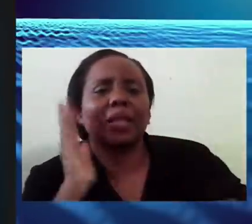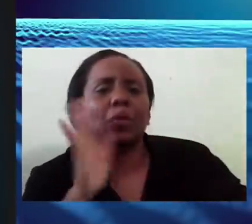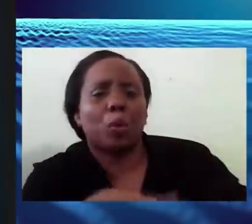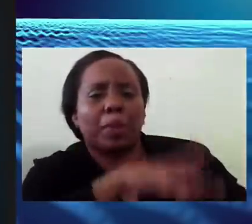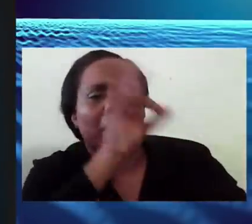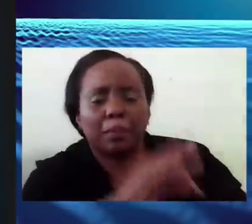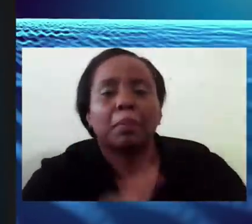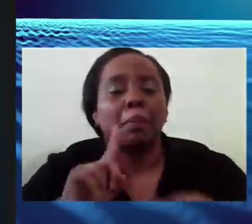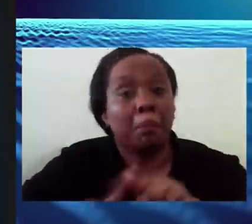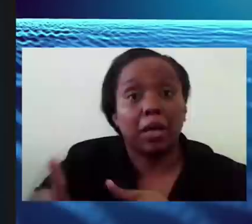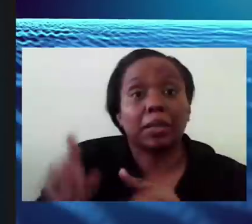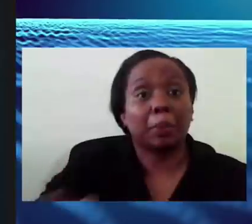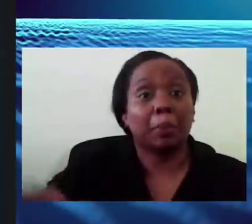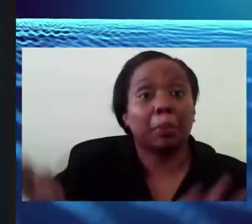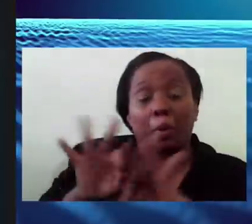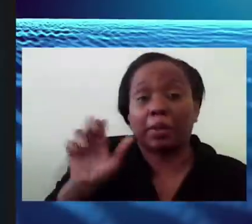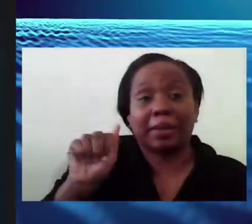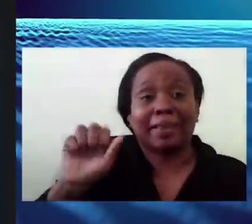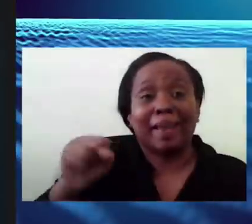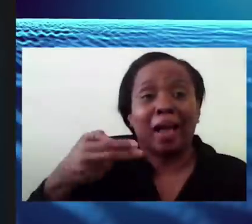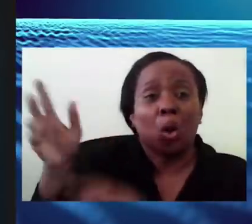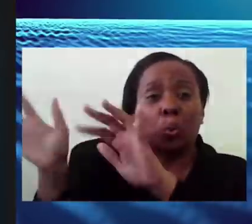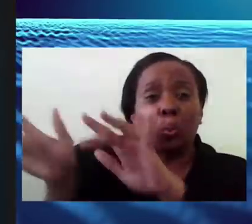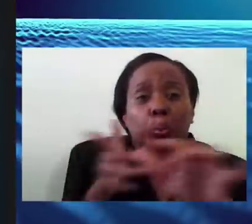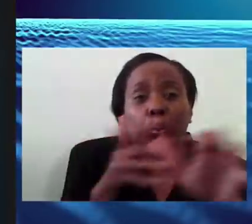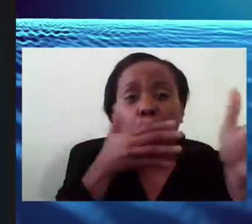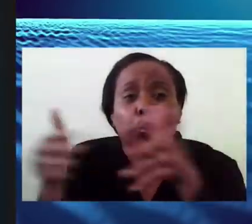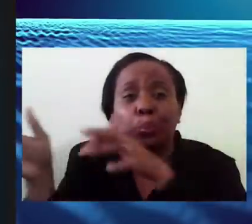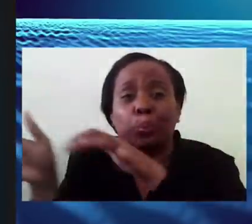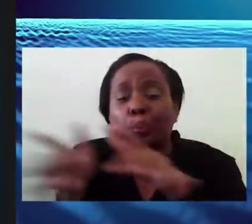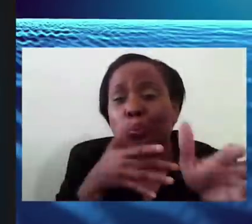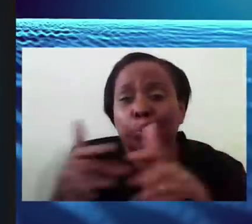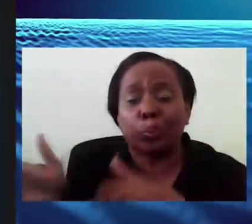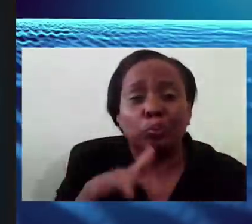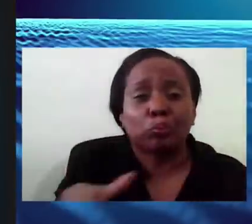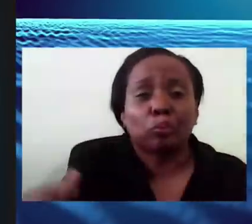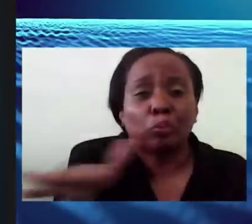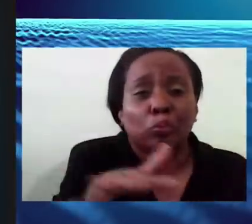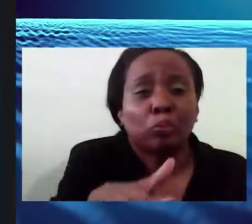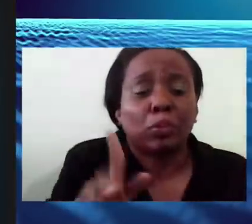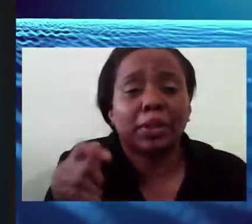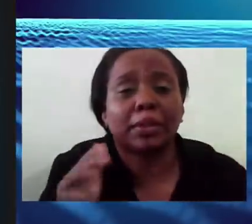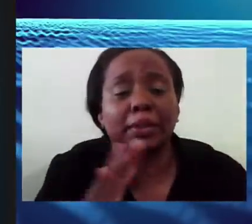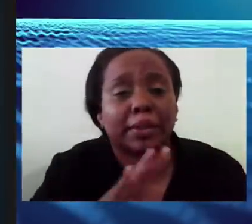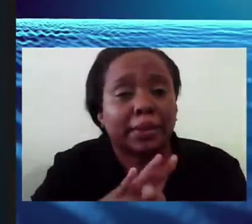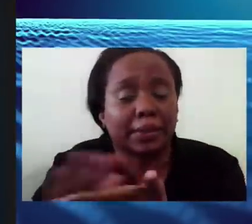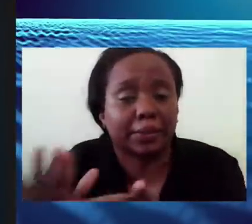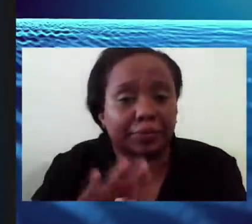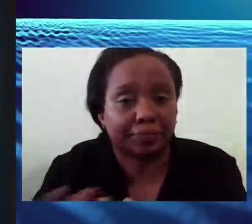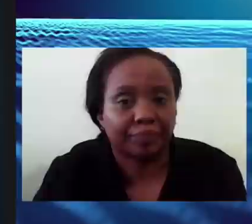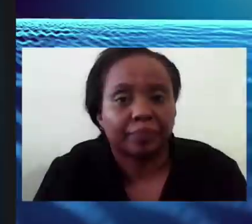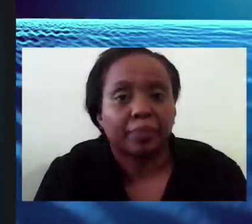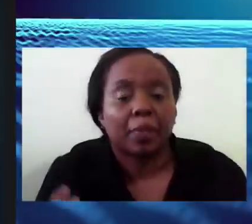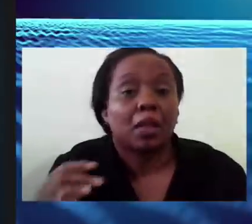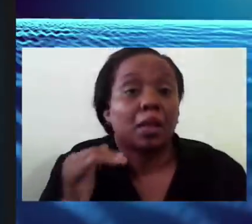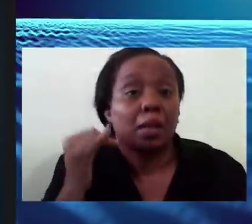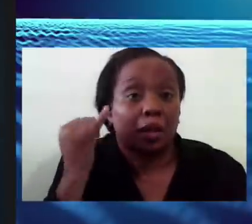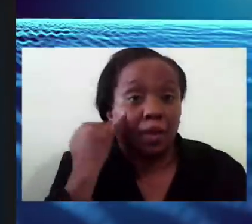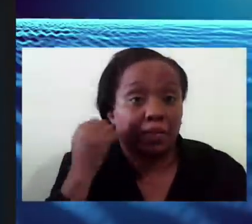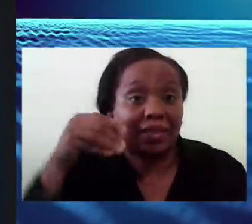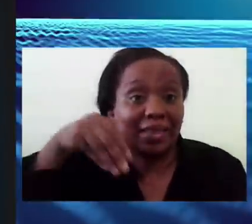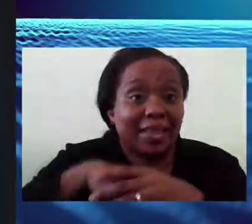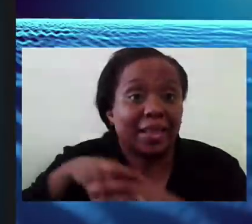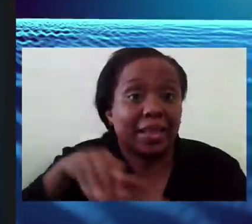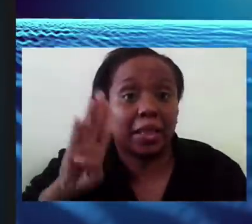that has been collected by householders. But frankly, if it is in bags right now, then it